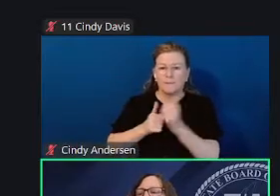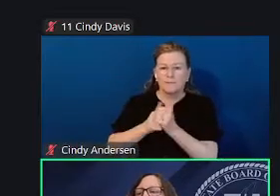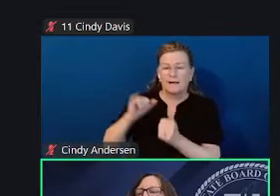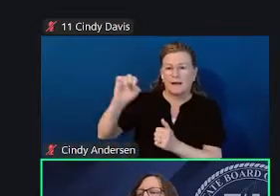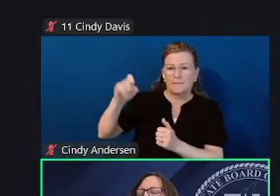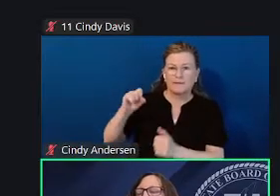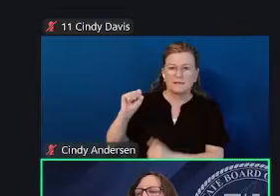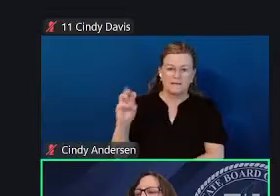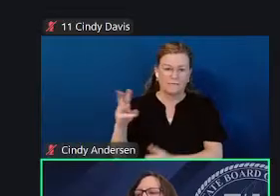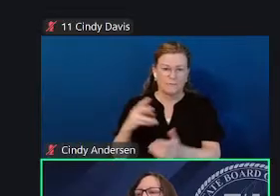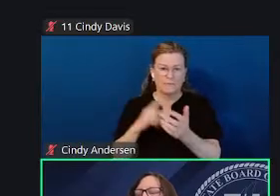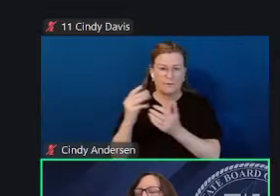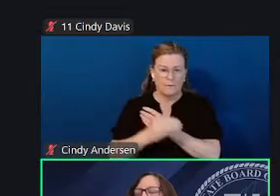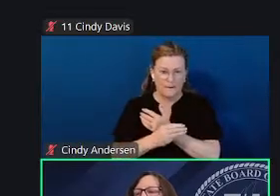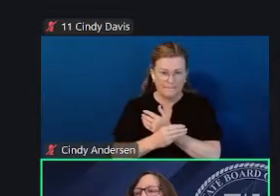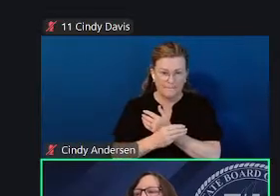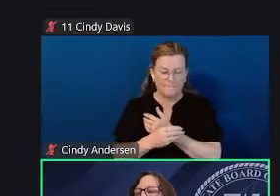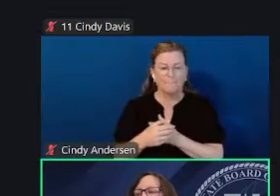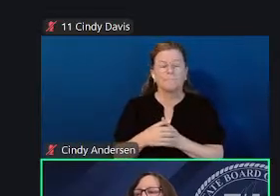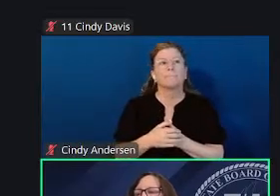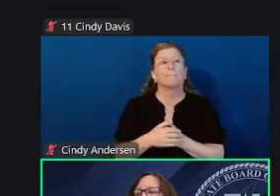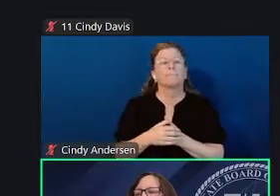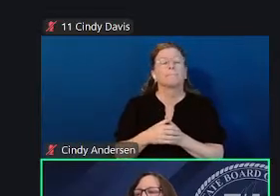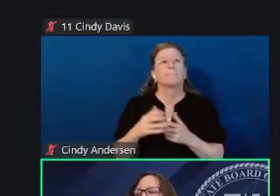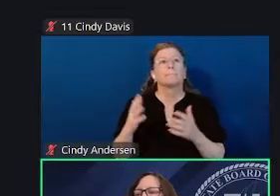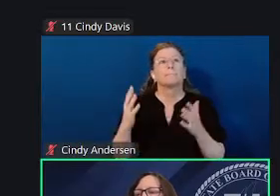software programs and